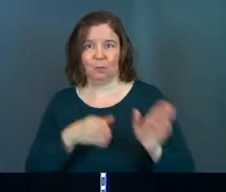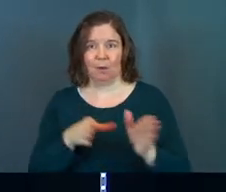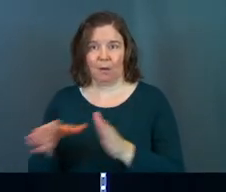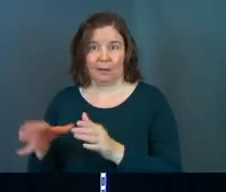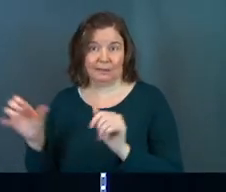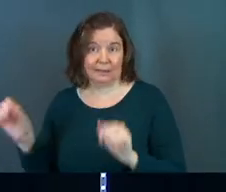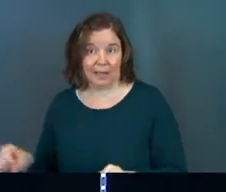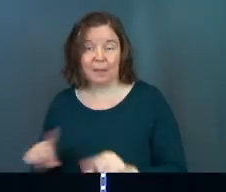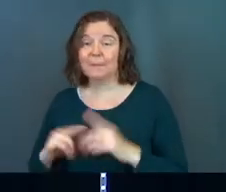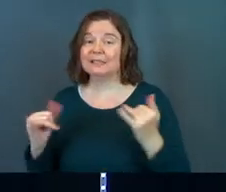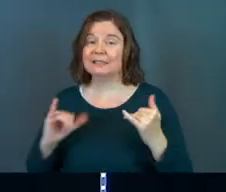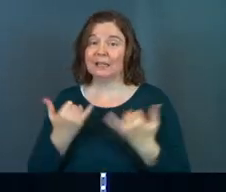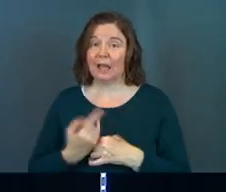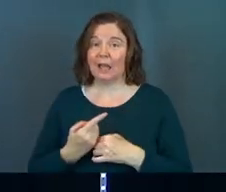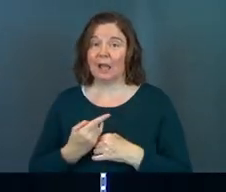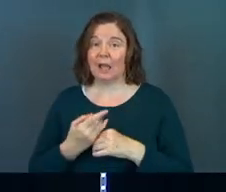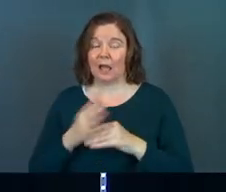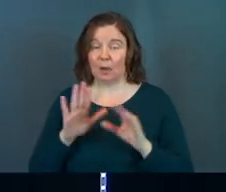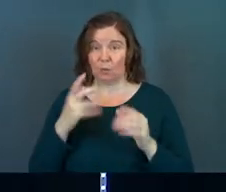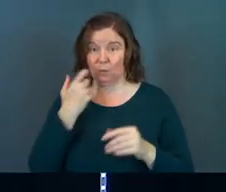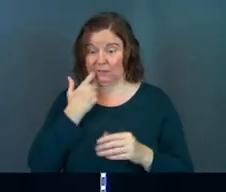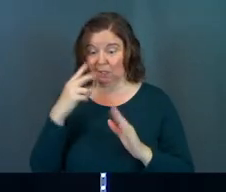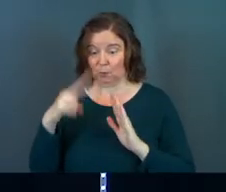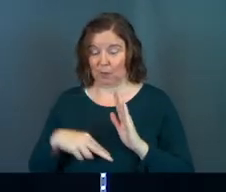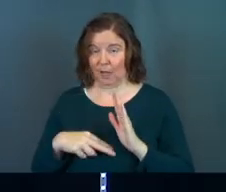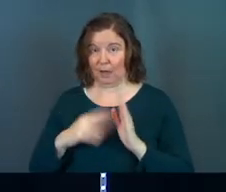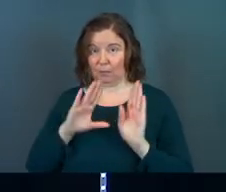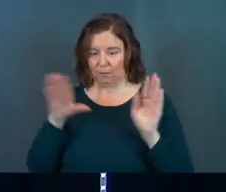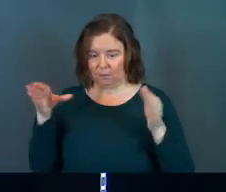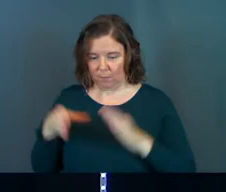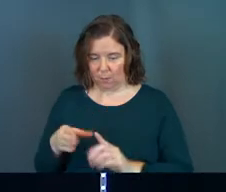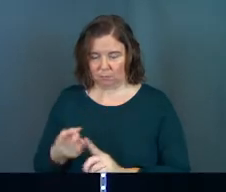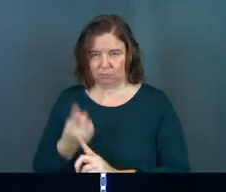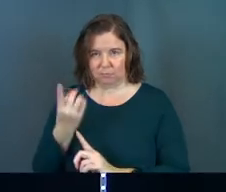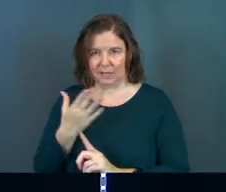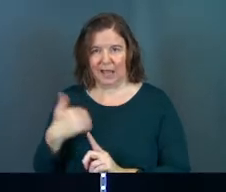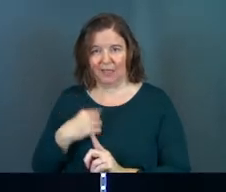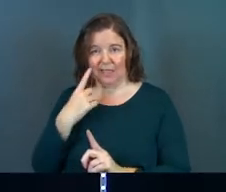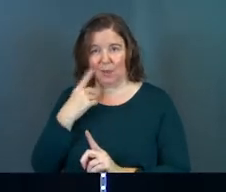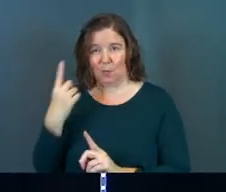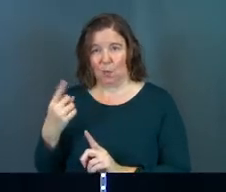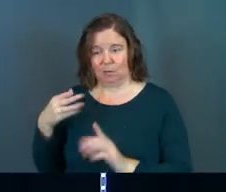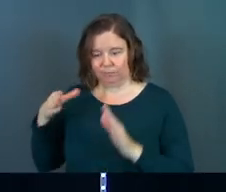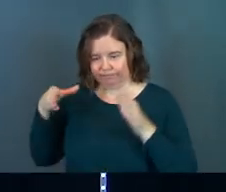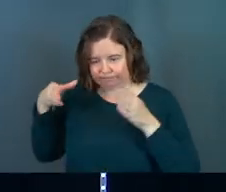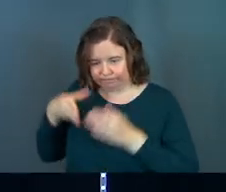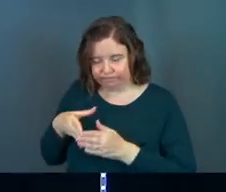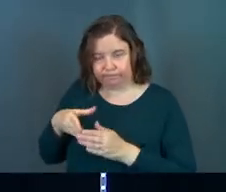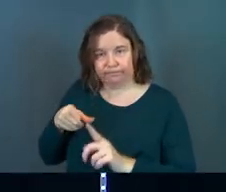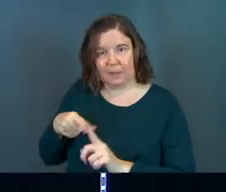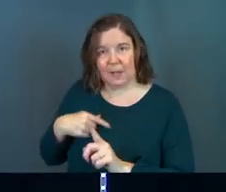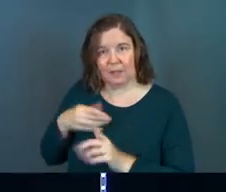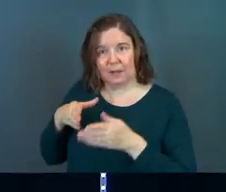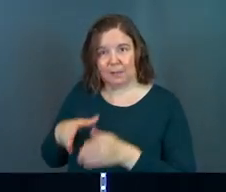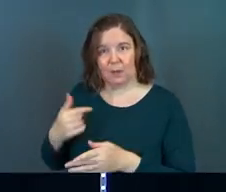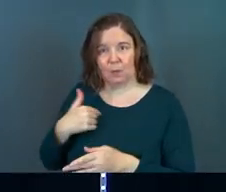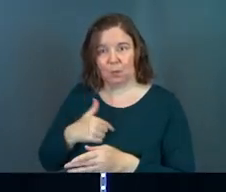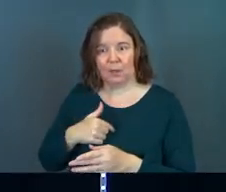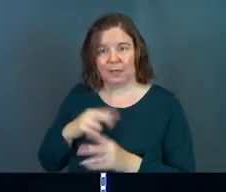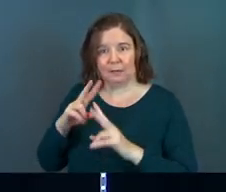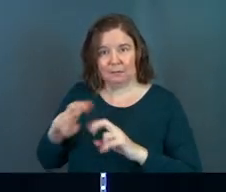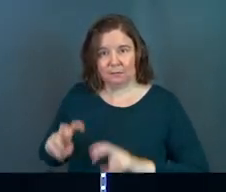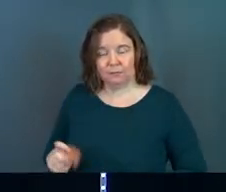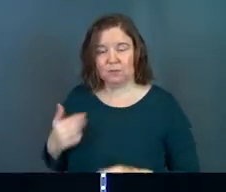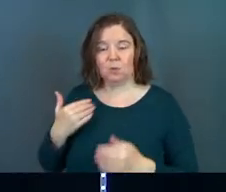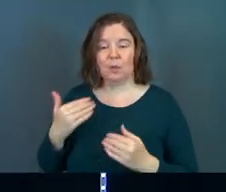today, what I want to do is I want to break down what we just read because I do believe that he's going in one direction as a whole. think there's a place that we can kind of get to.